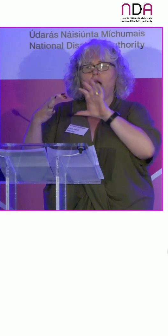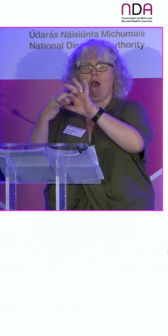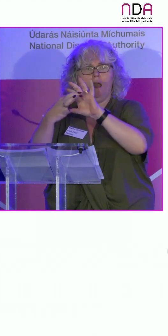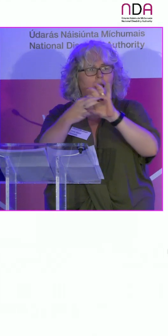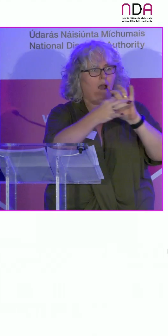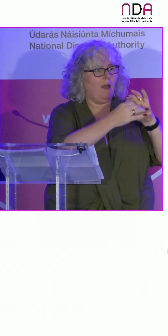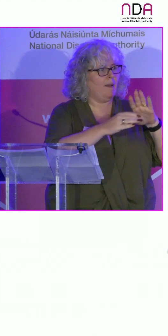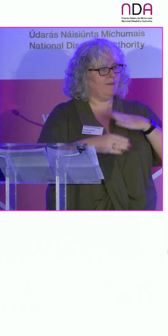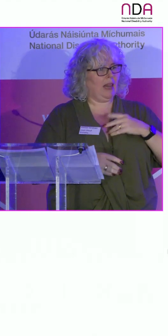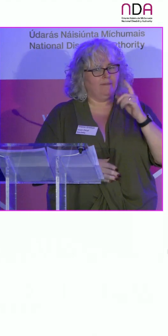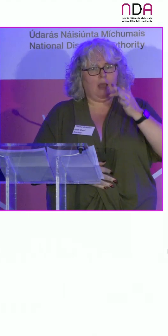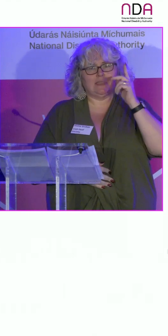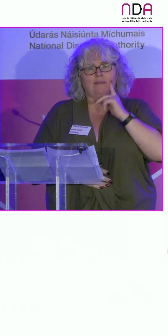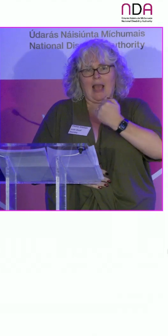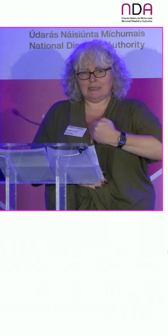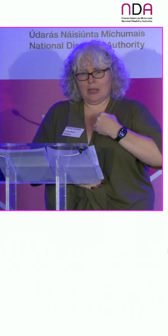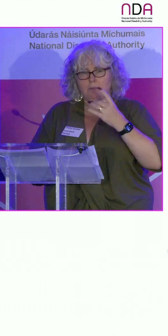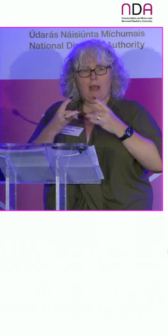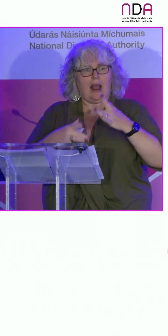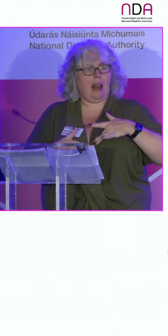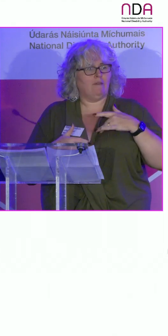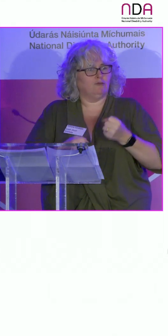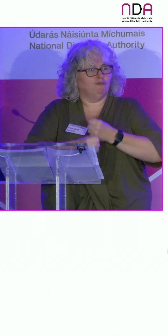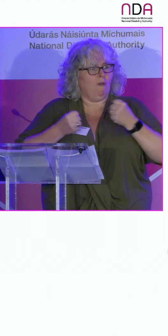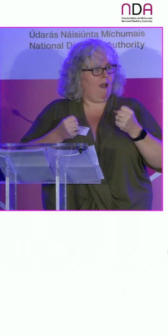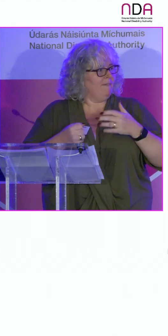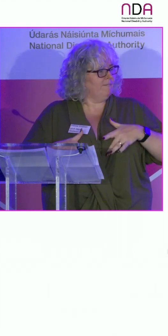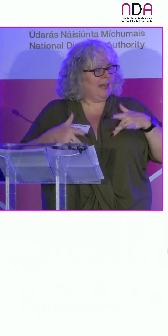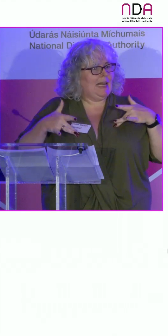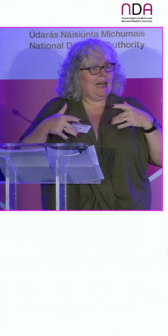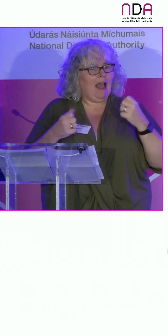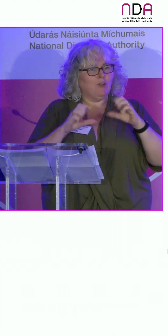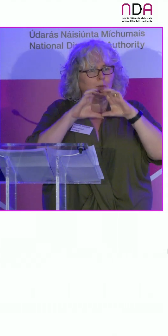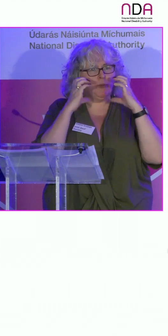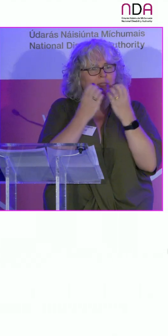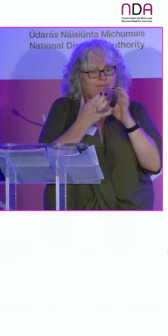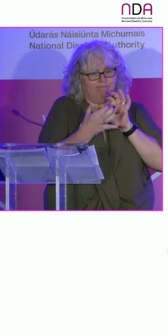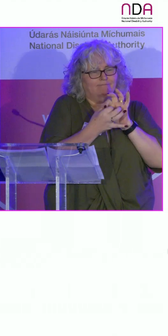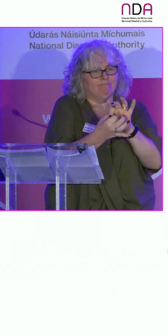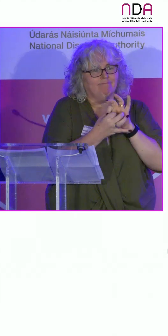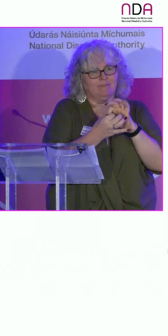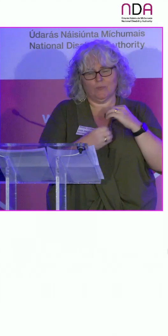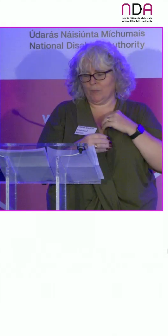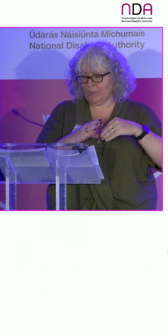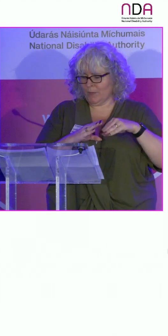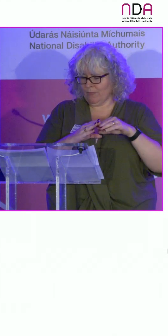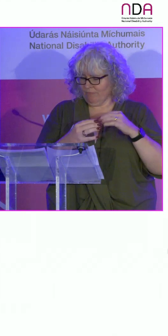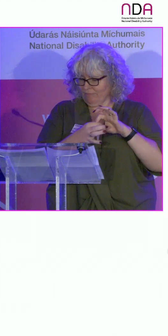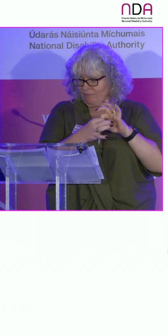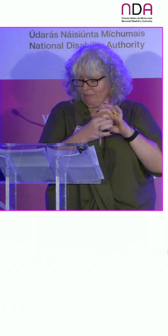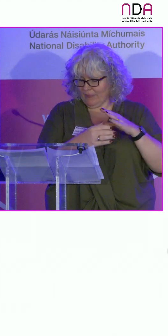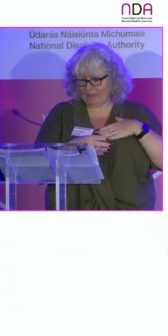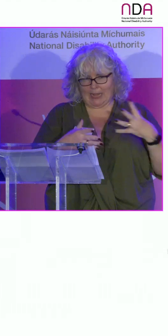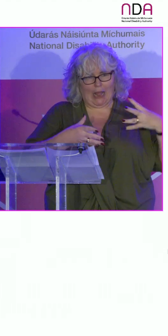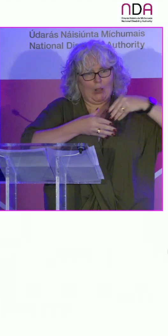attend and have that deaf space to make those connections and have that deaf identity within their own life and to feel part of a community